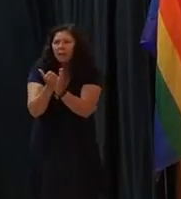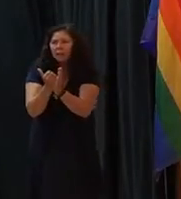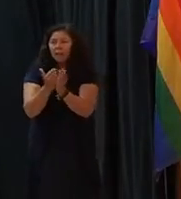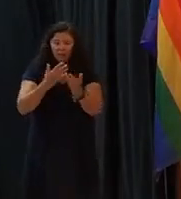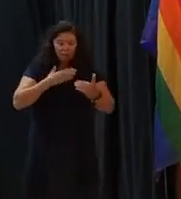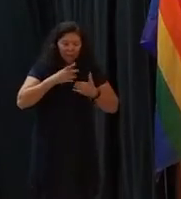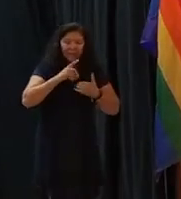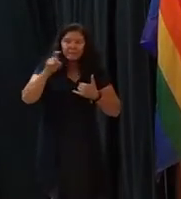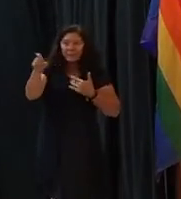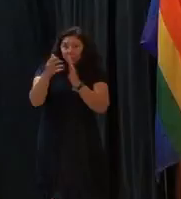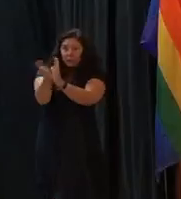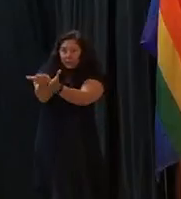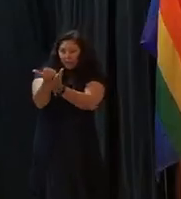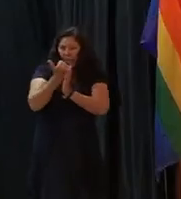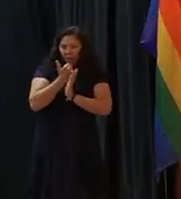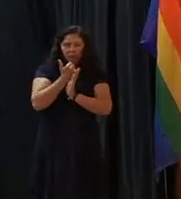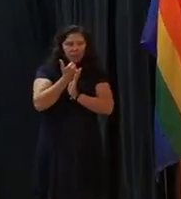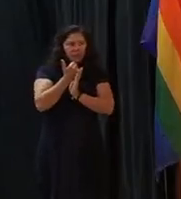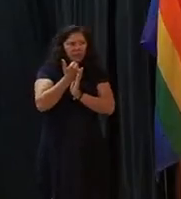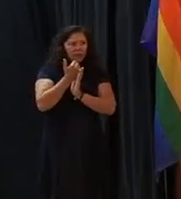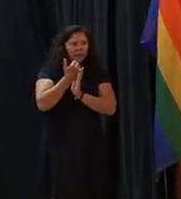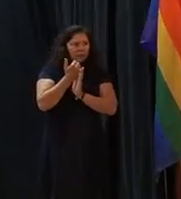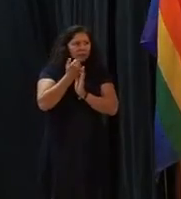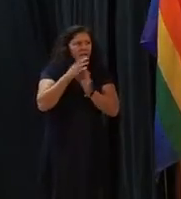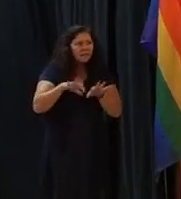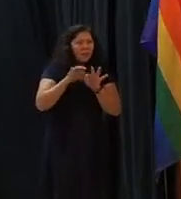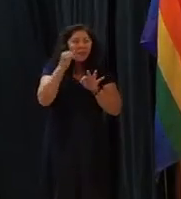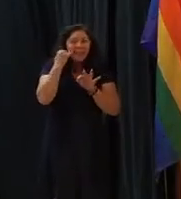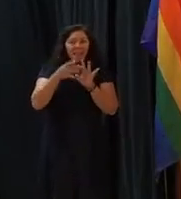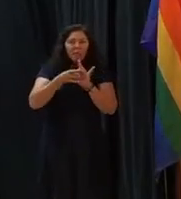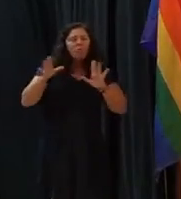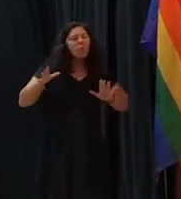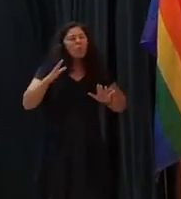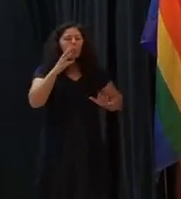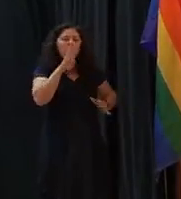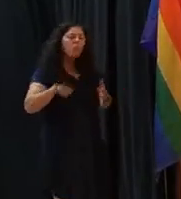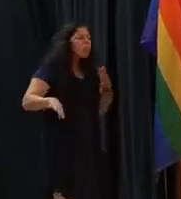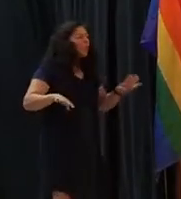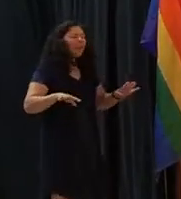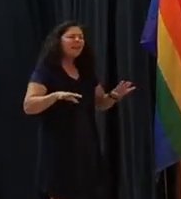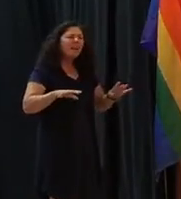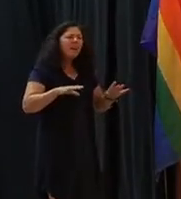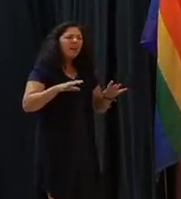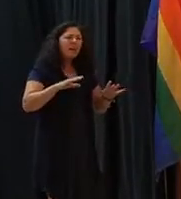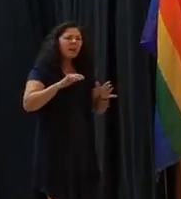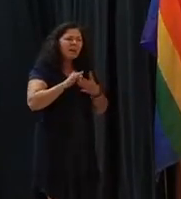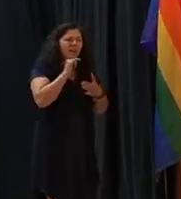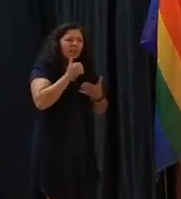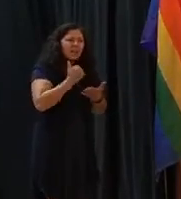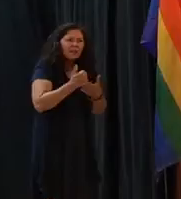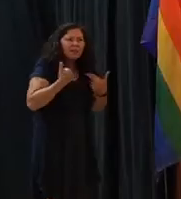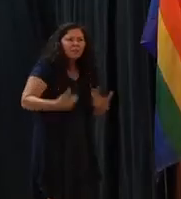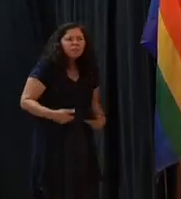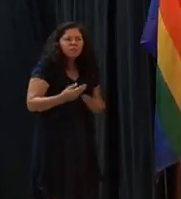are doing a great disservice to humanity. And we just have us for us. We have to help each other. Thank